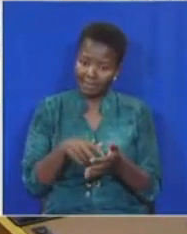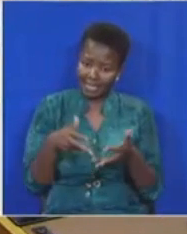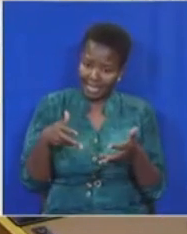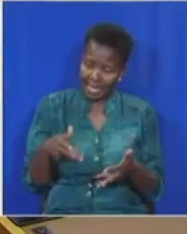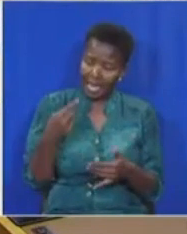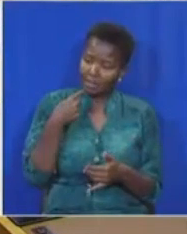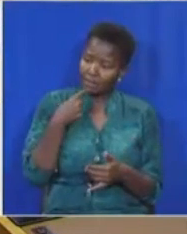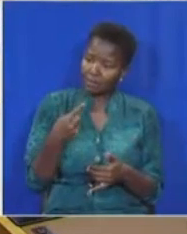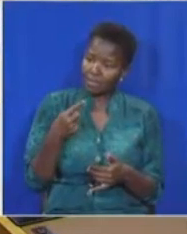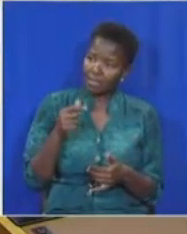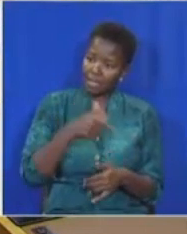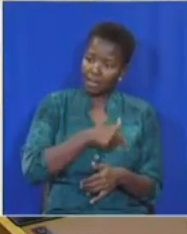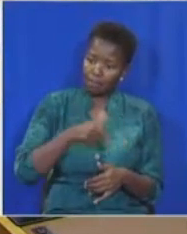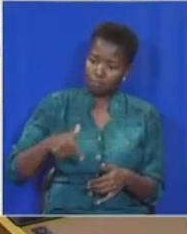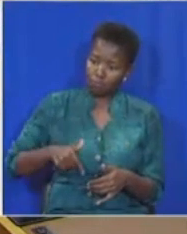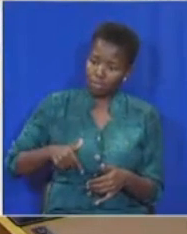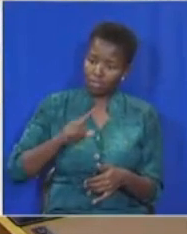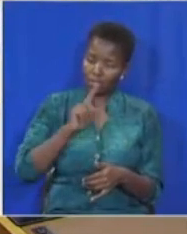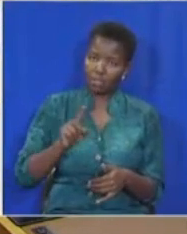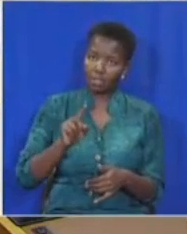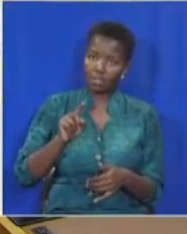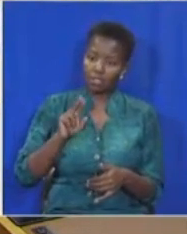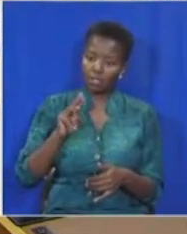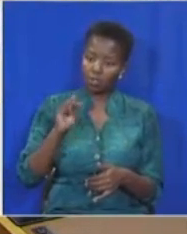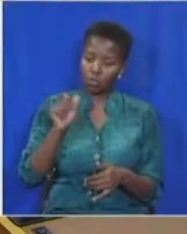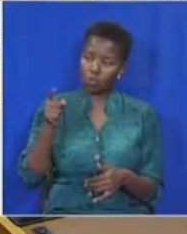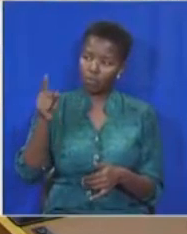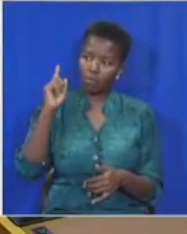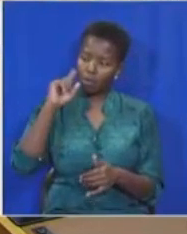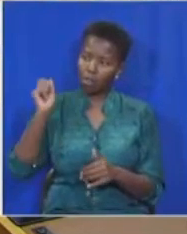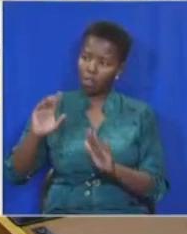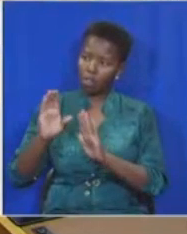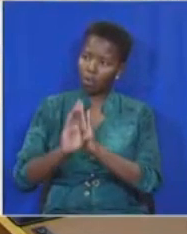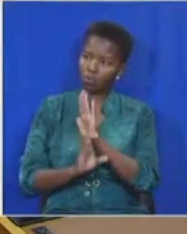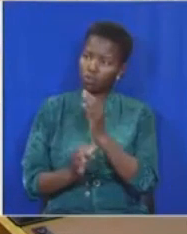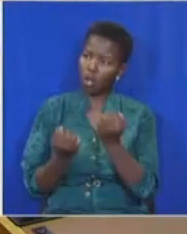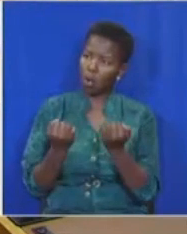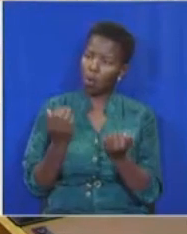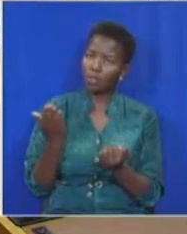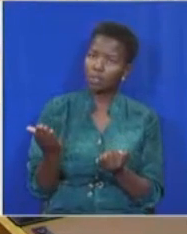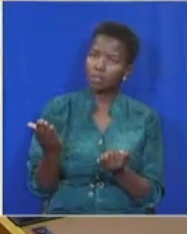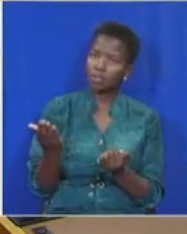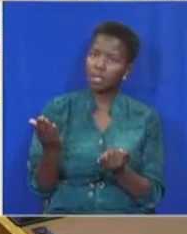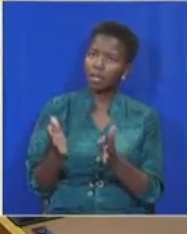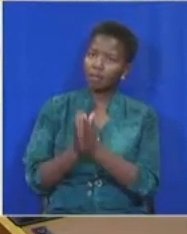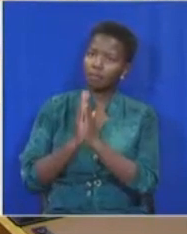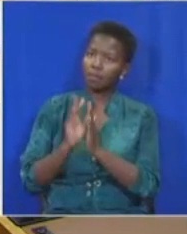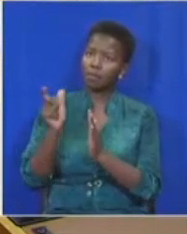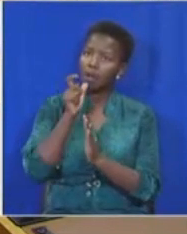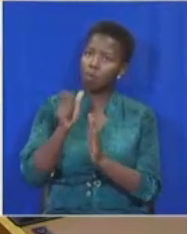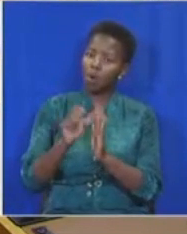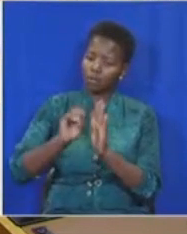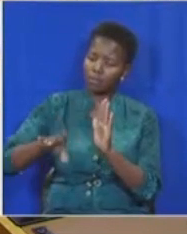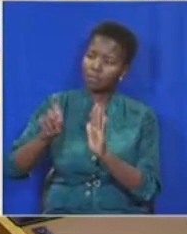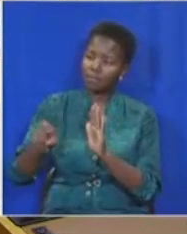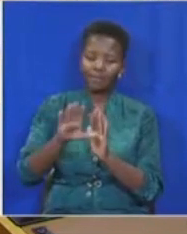referred to His Excellency President Zuma as a constitutional delinquent, and we would like him to remove that. It's